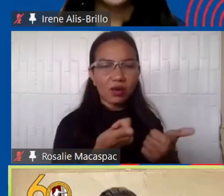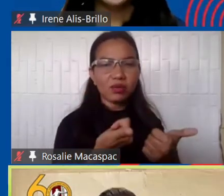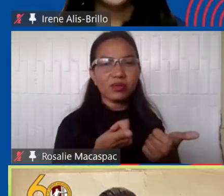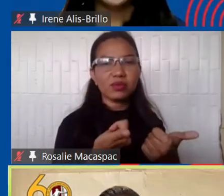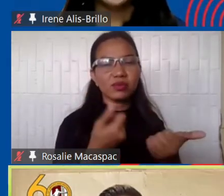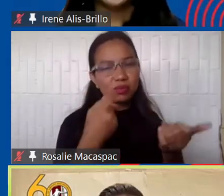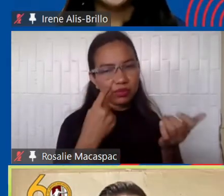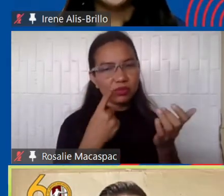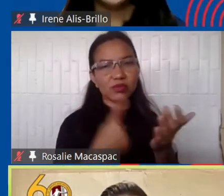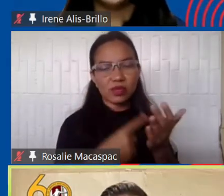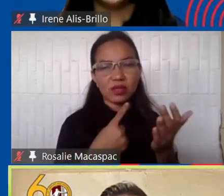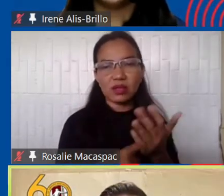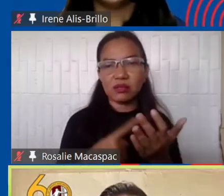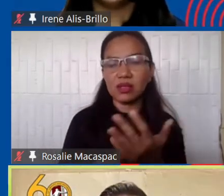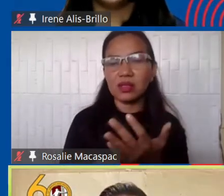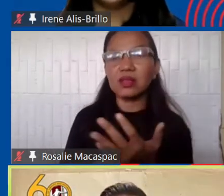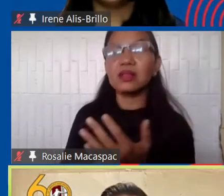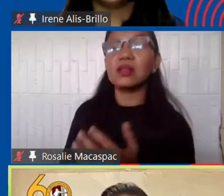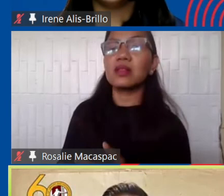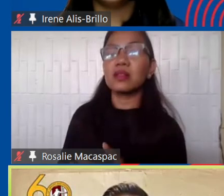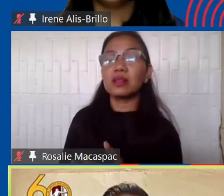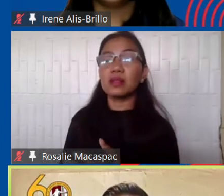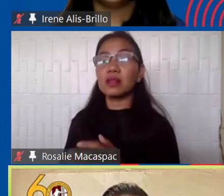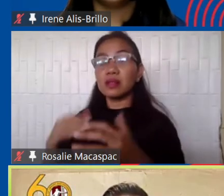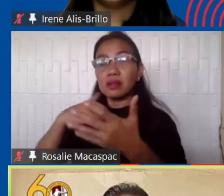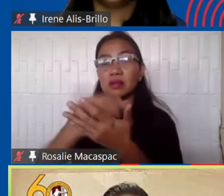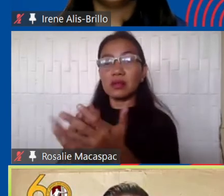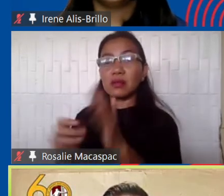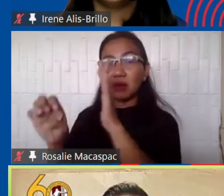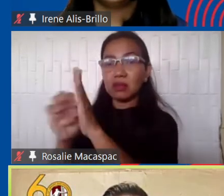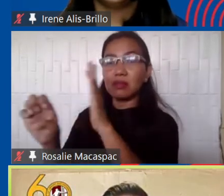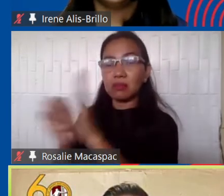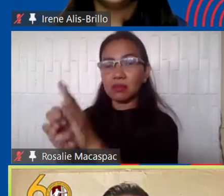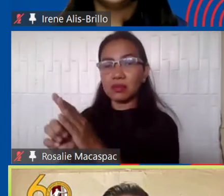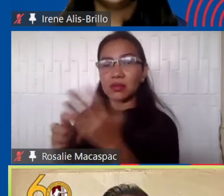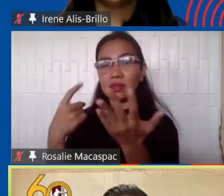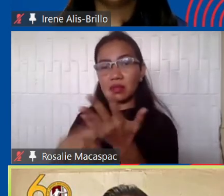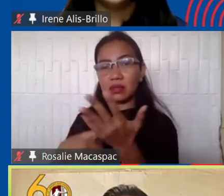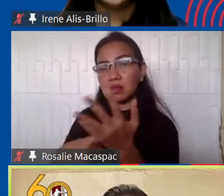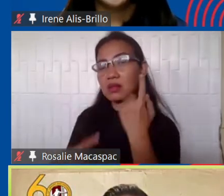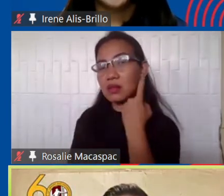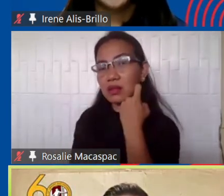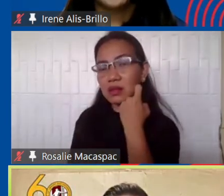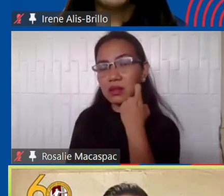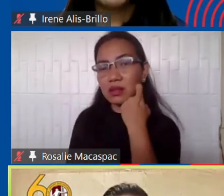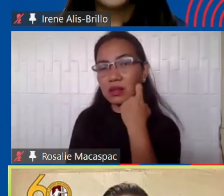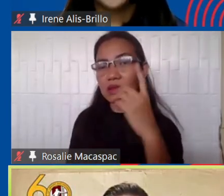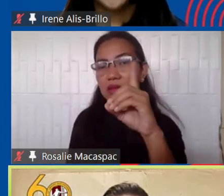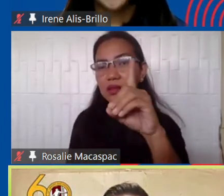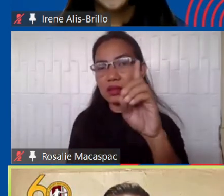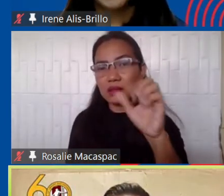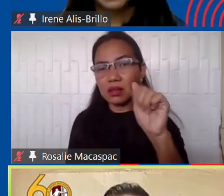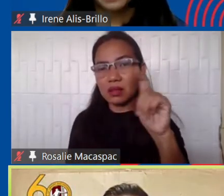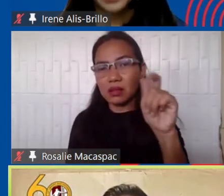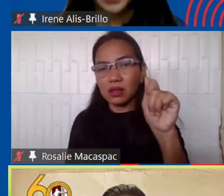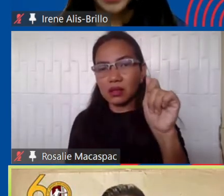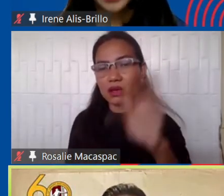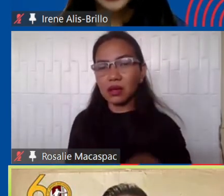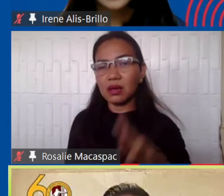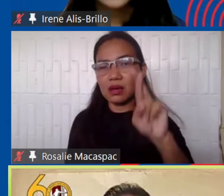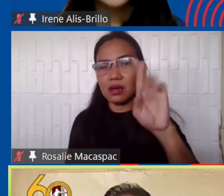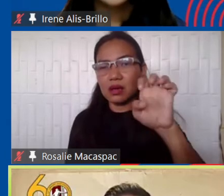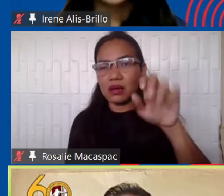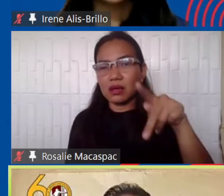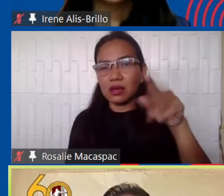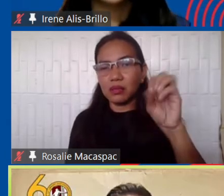Ayun, there are some examples earlier dun sa mga ibang data repositories. There are